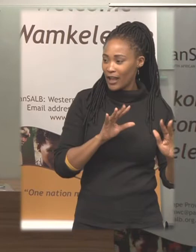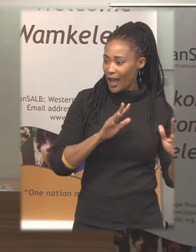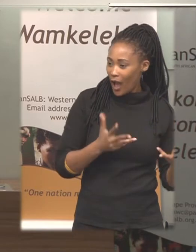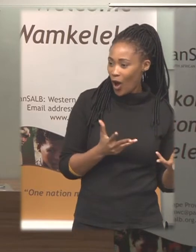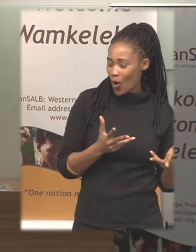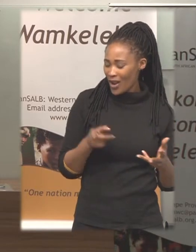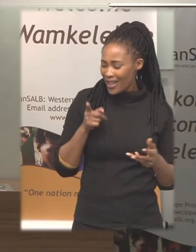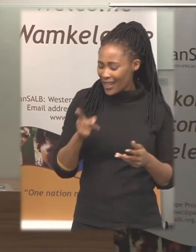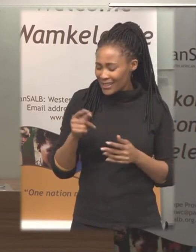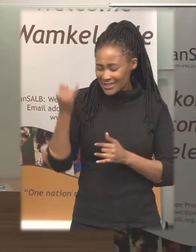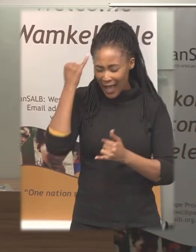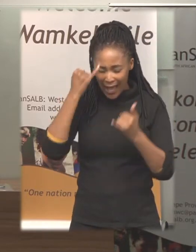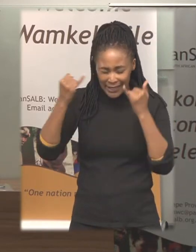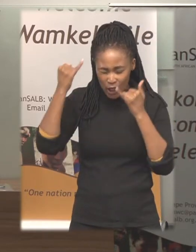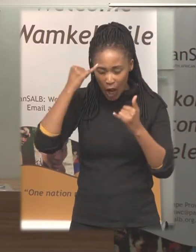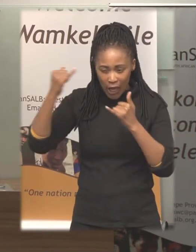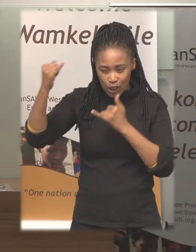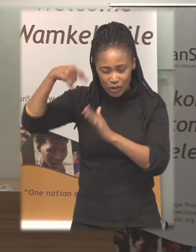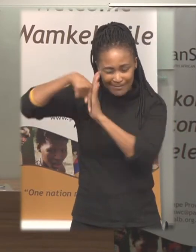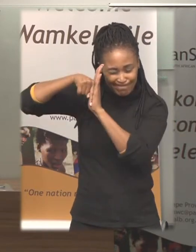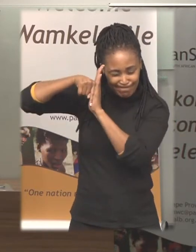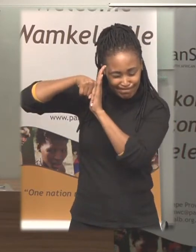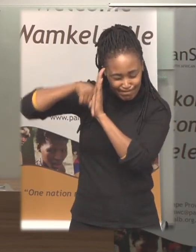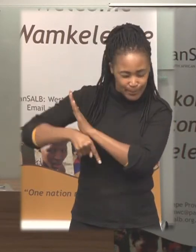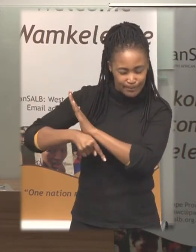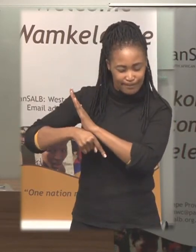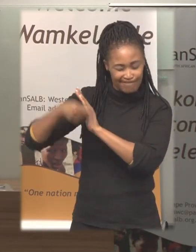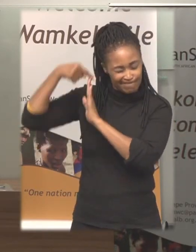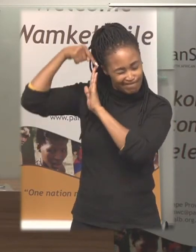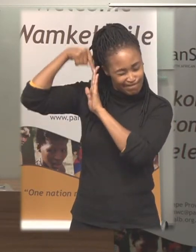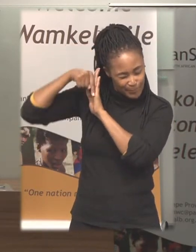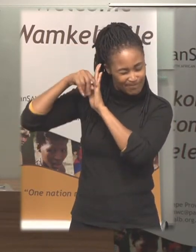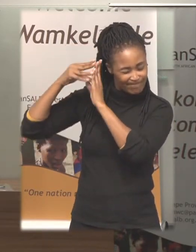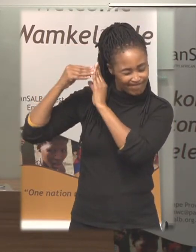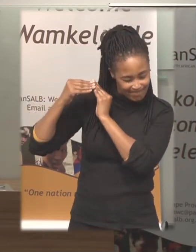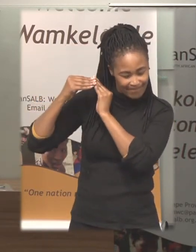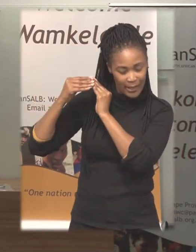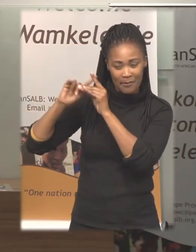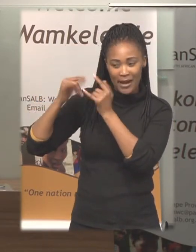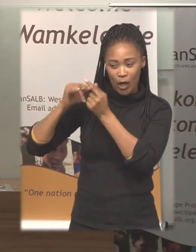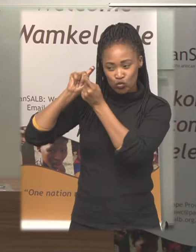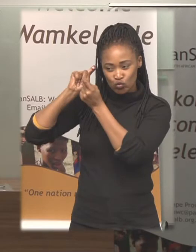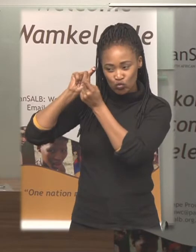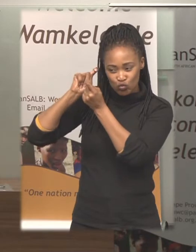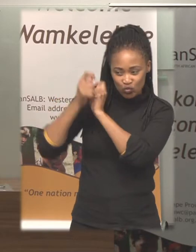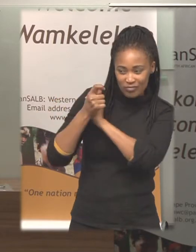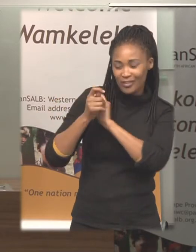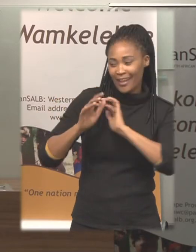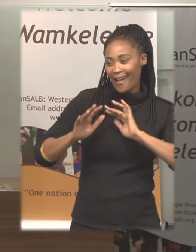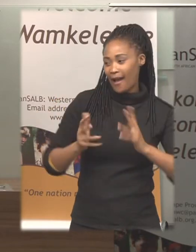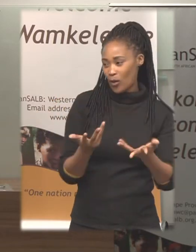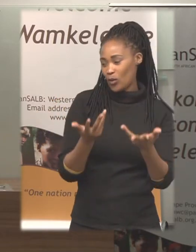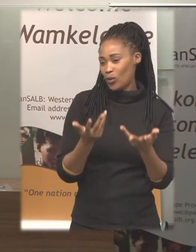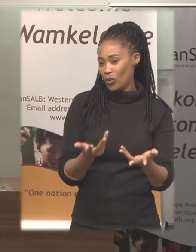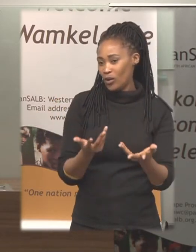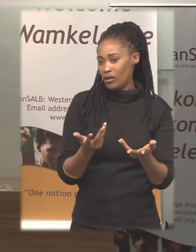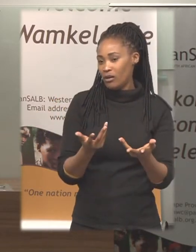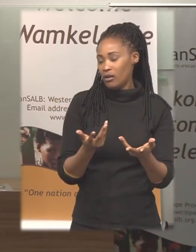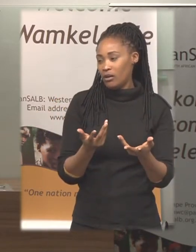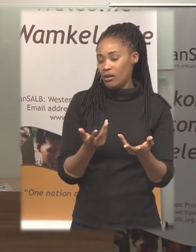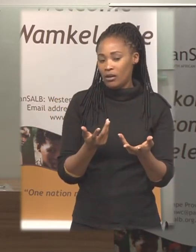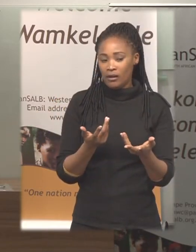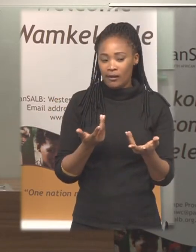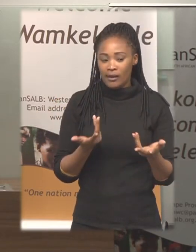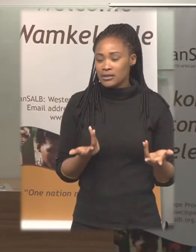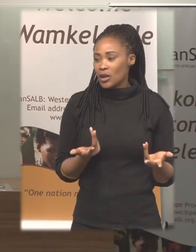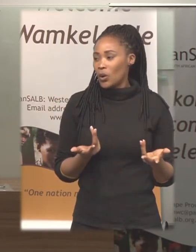entrenched ideologies to acknowledge learners' complex heteroglossic language repertoires and to draw on these in meaningful